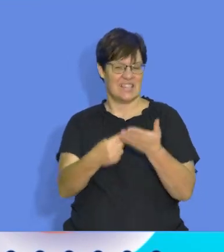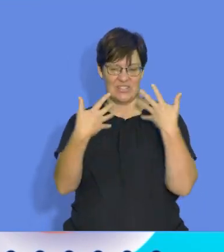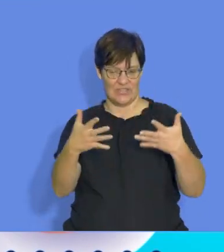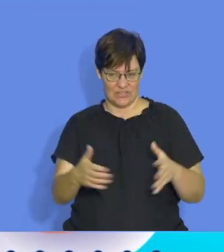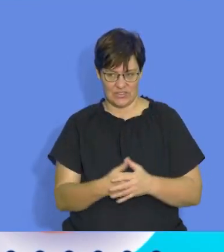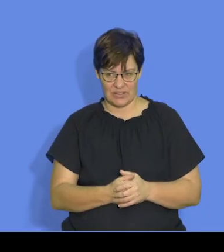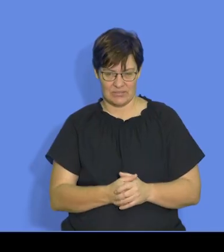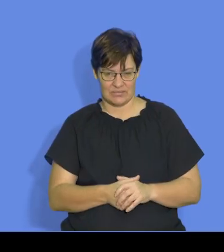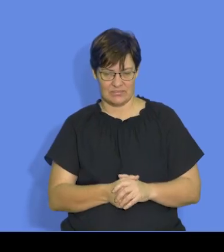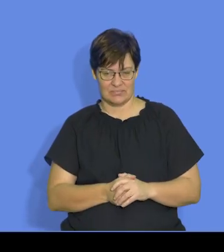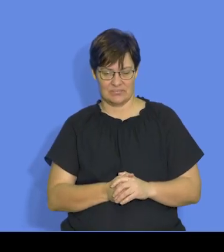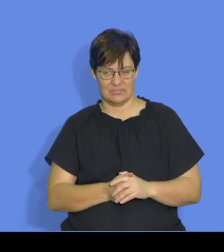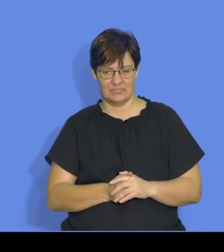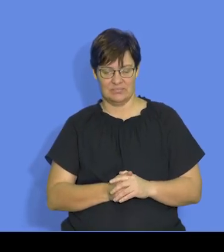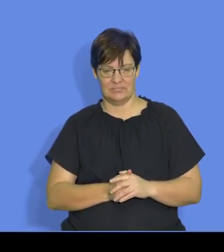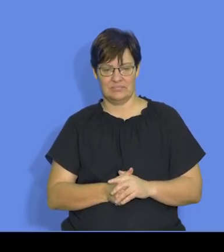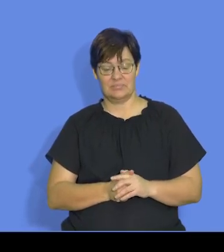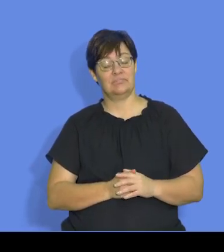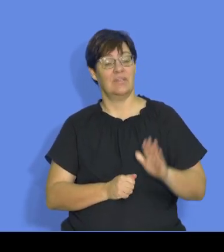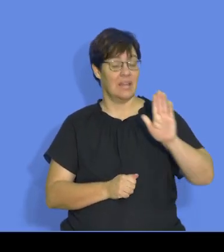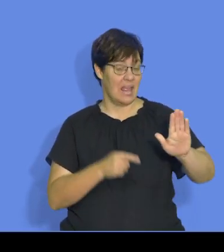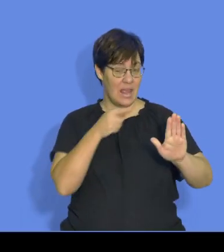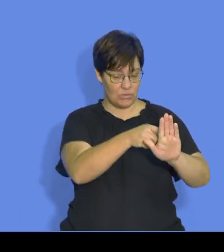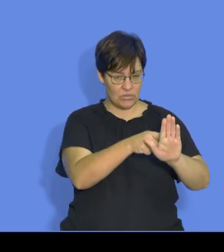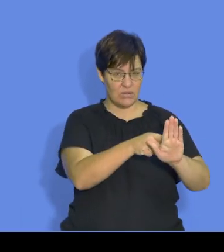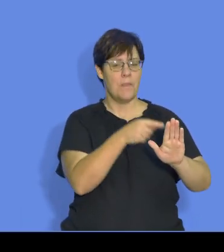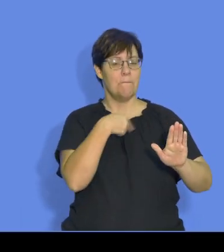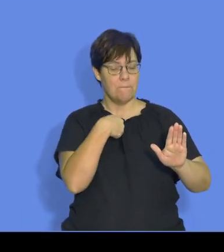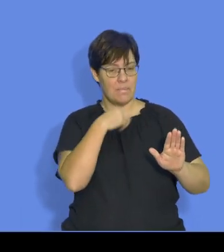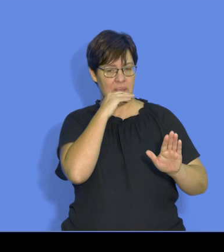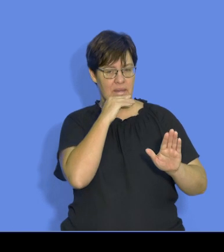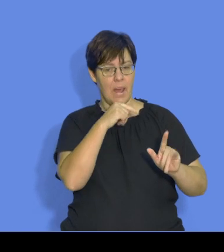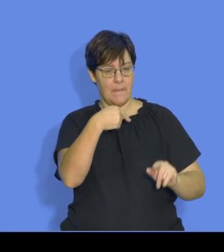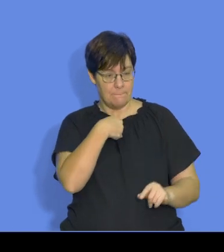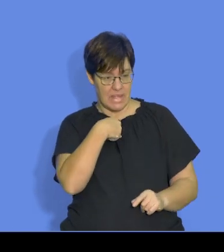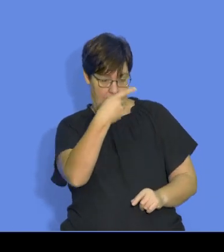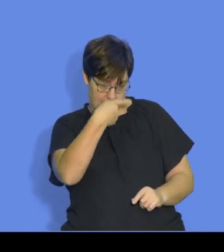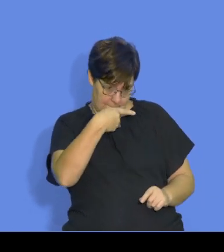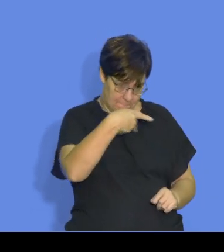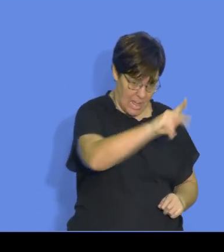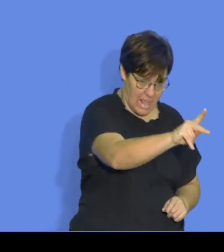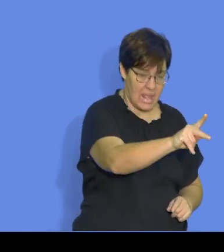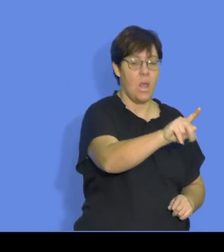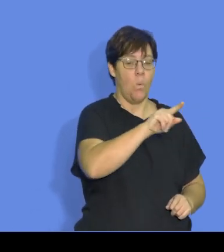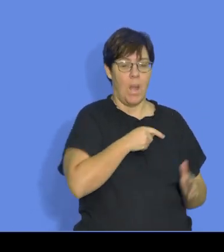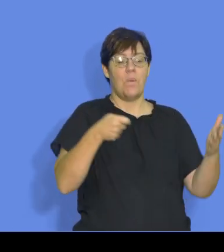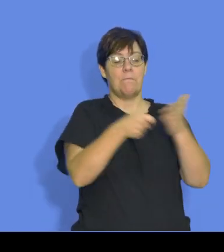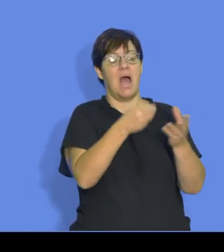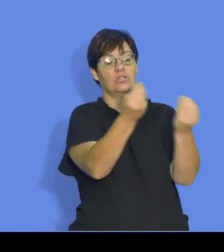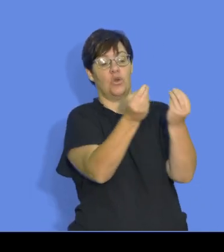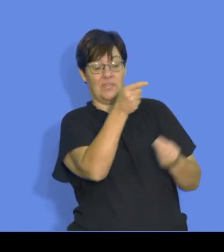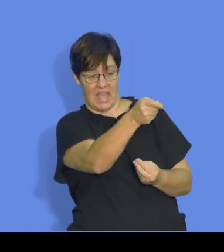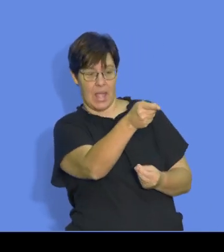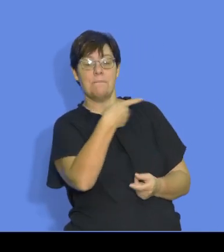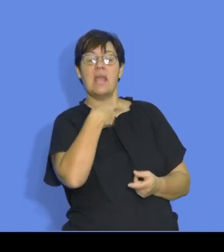Here goes. VAT input, it represents the amount of tax paid on the purchase of trading stock,